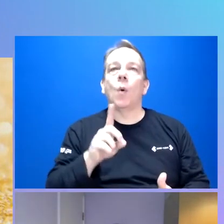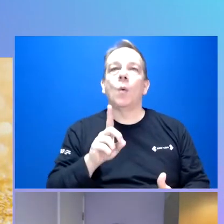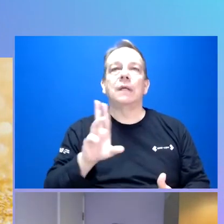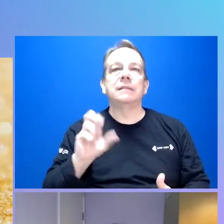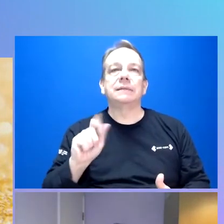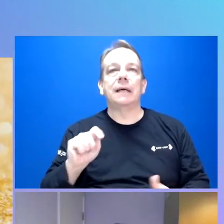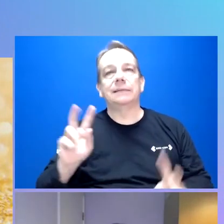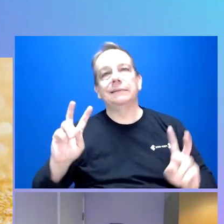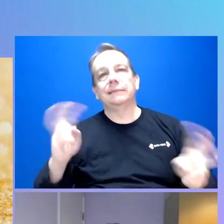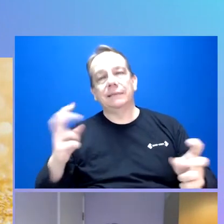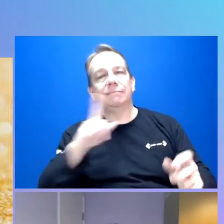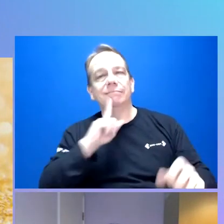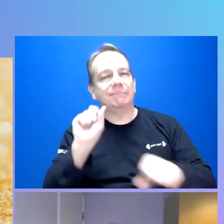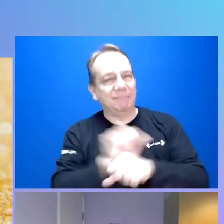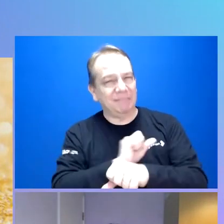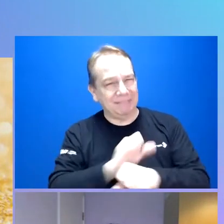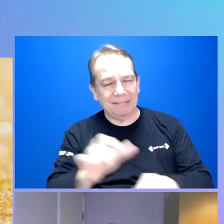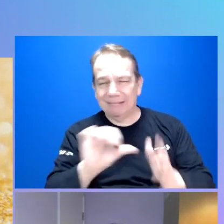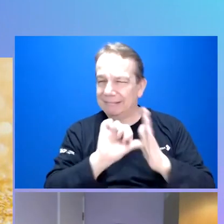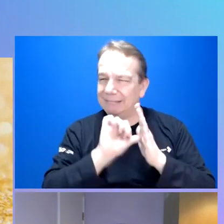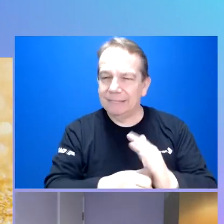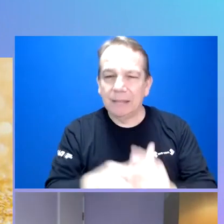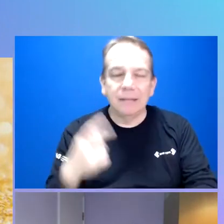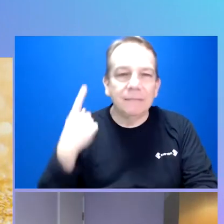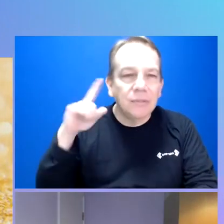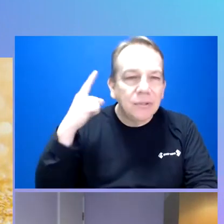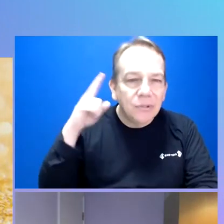cannot stress that enough. But why is that?